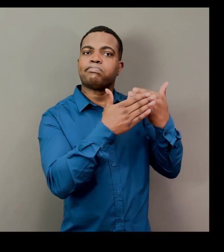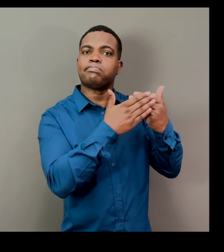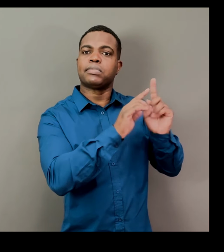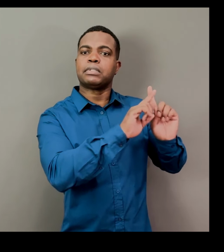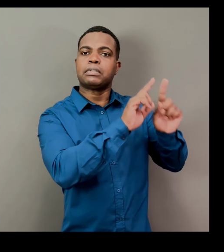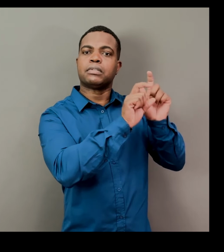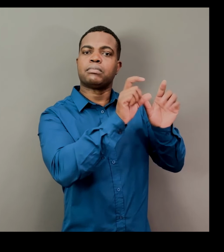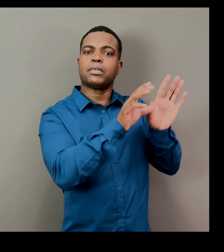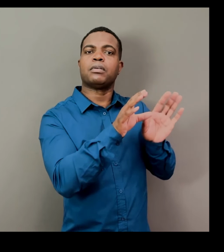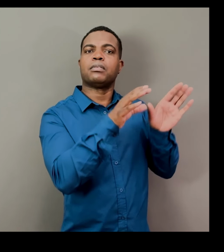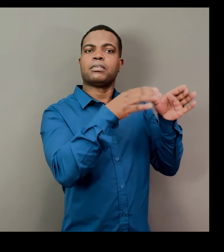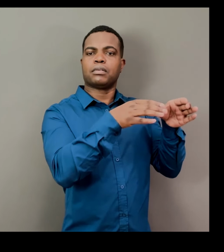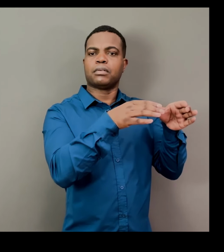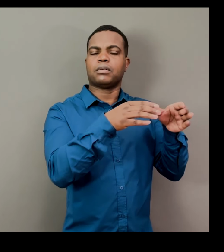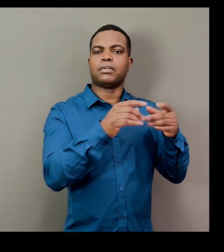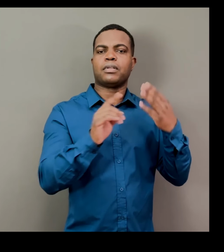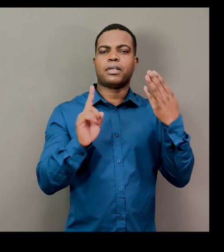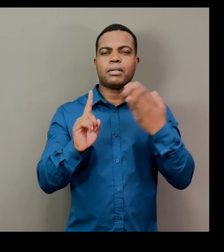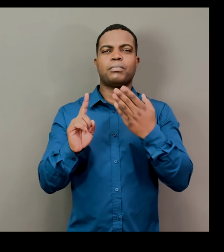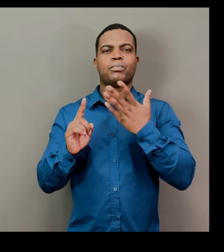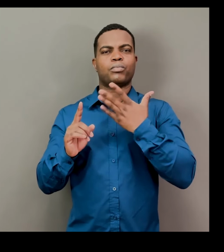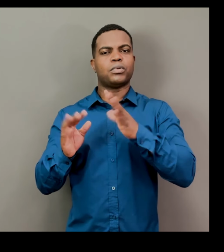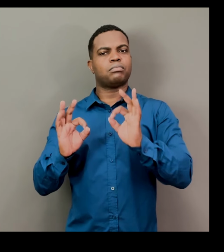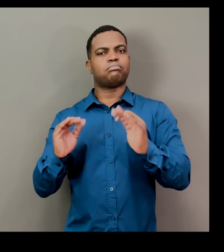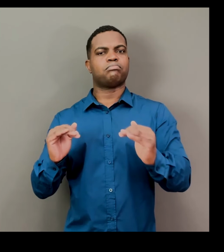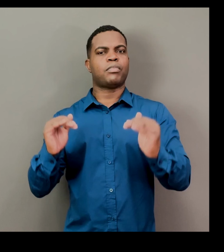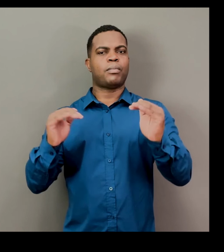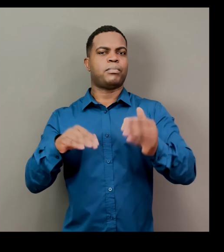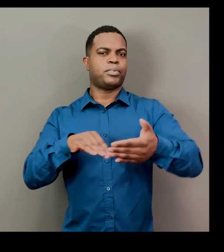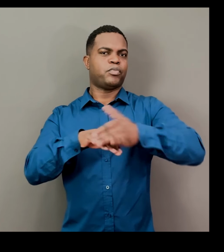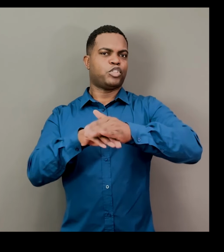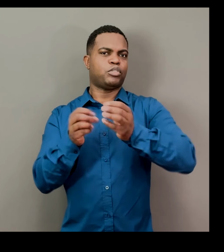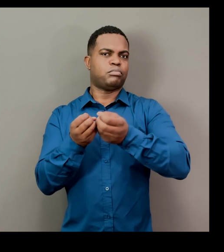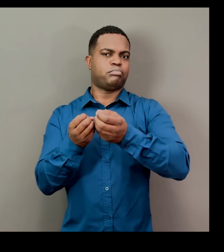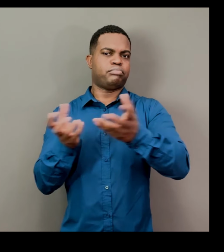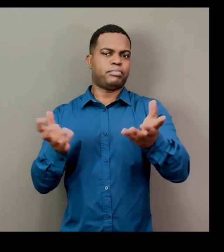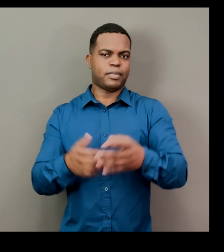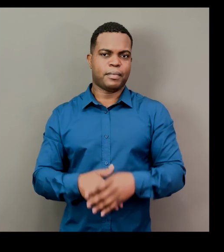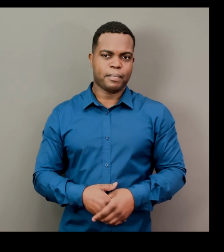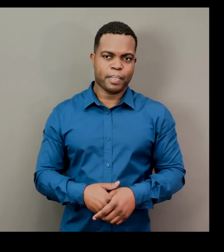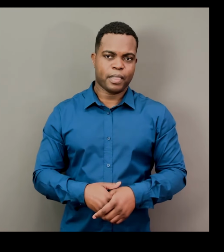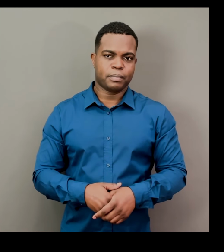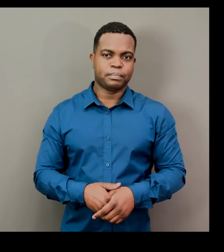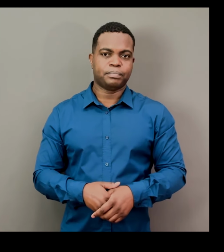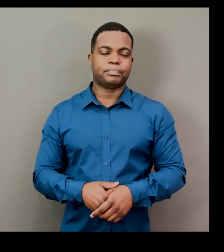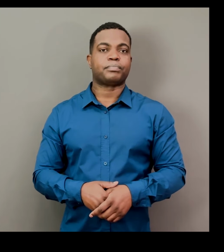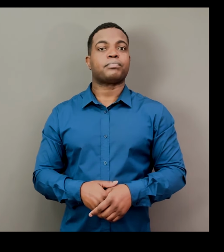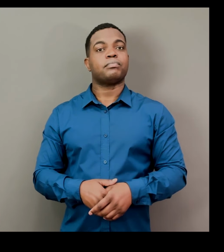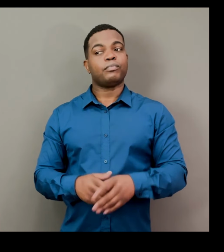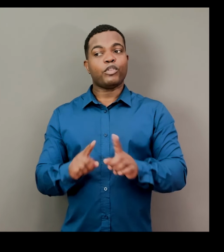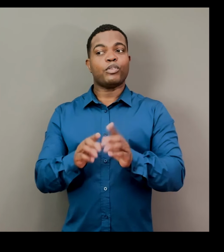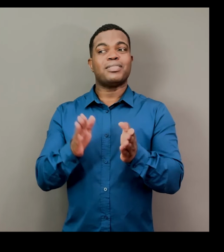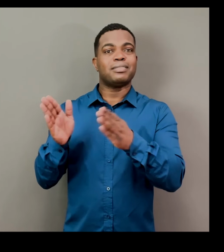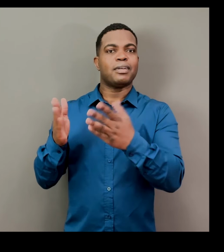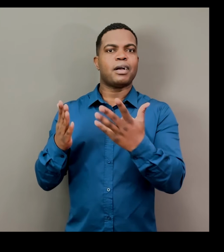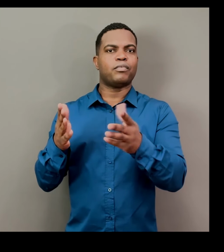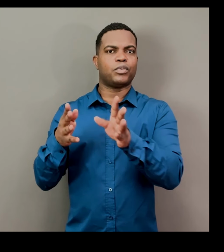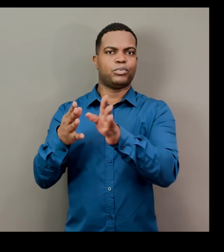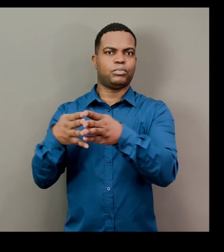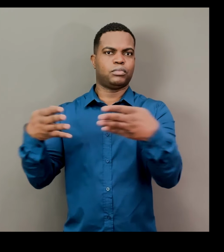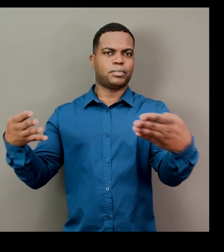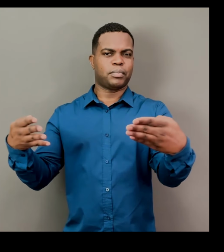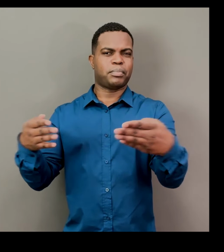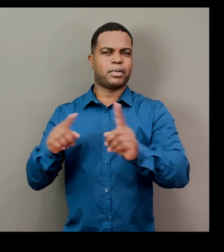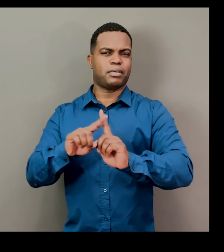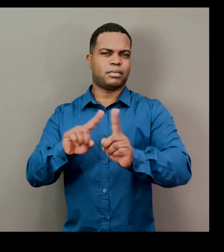by magazines for a general audience, professional or trade magazines for practitioners in a field, and